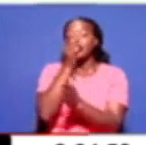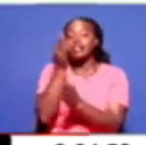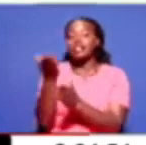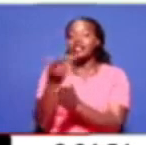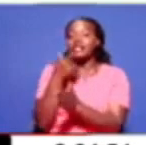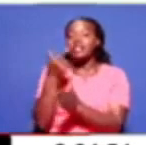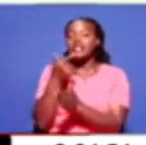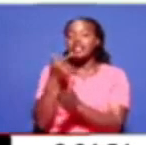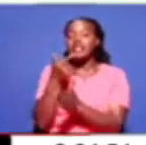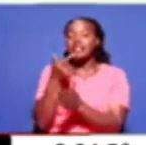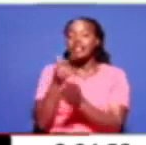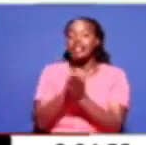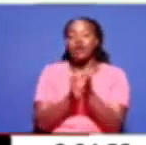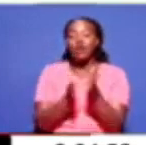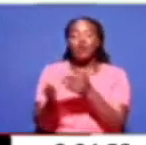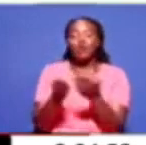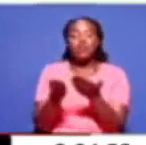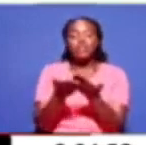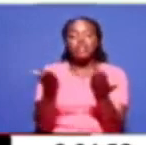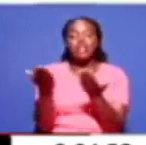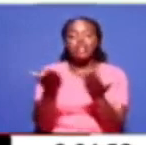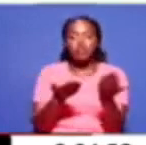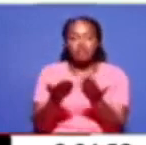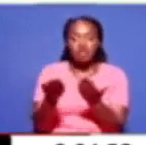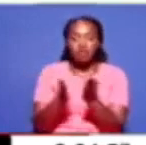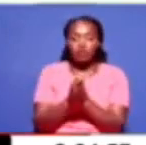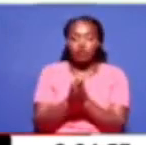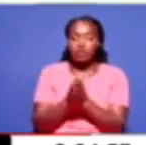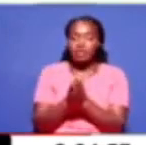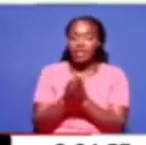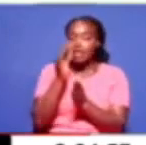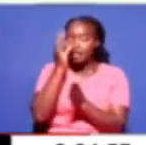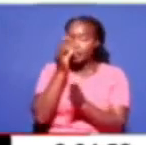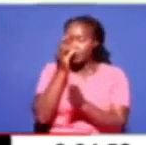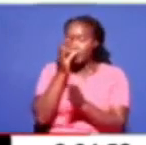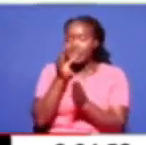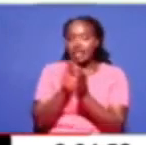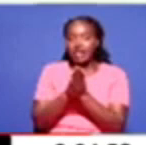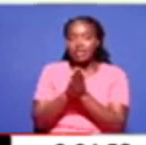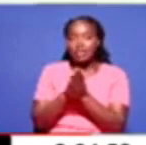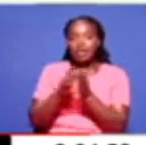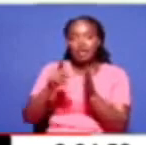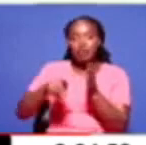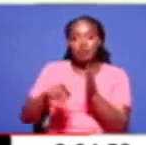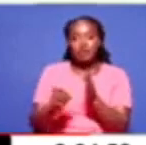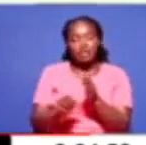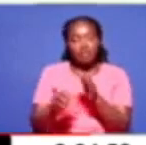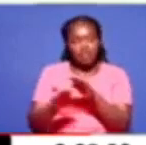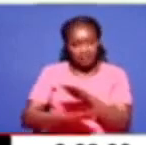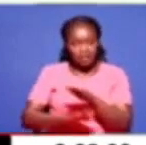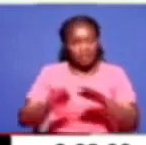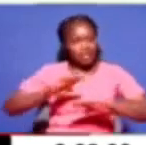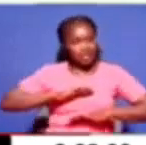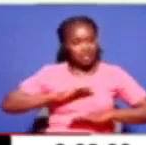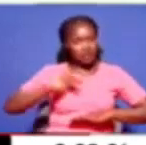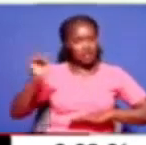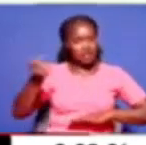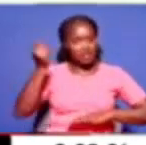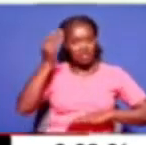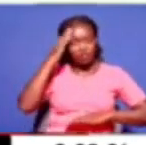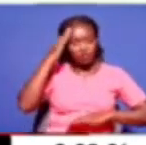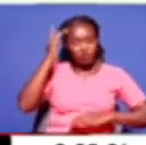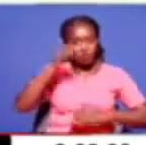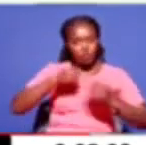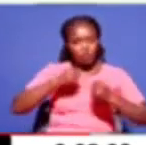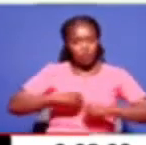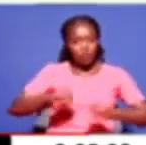had the rare opportunity to serve with Kibaki as his principal assistant, and that was enough, and Kenyans know what they were able